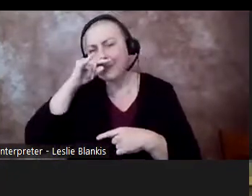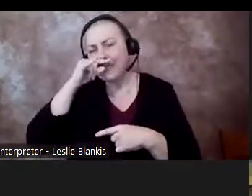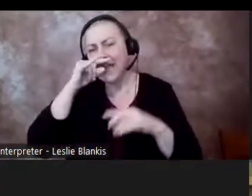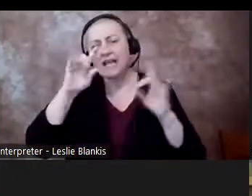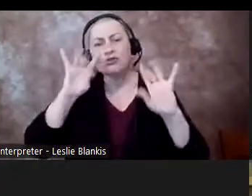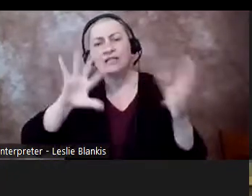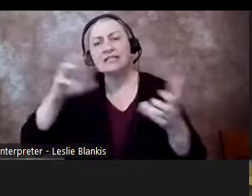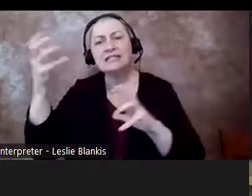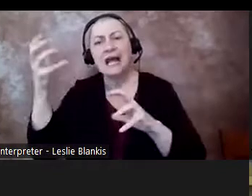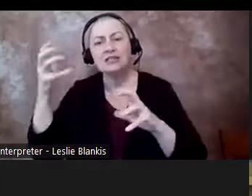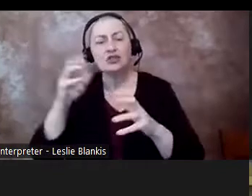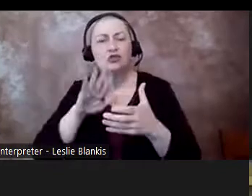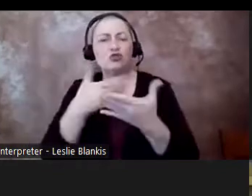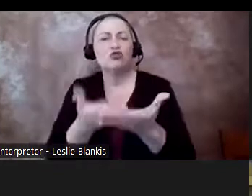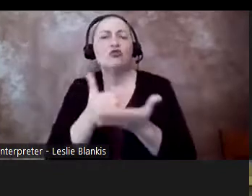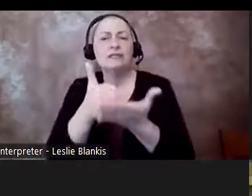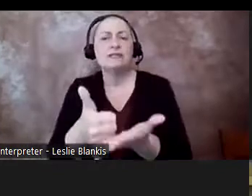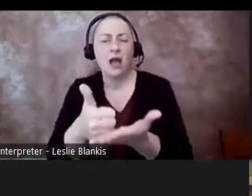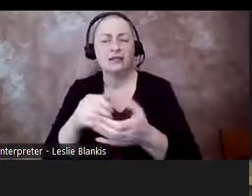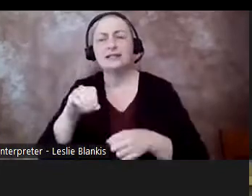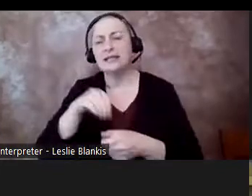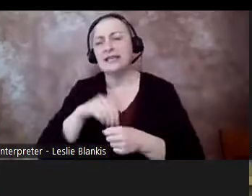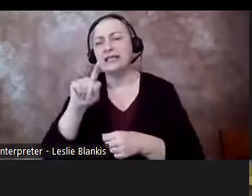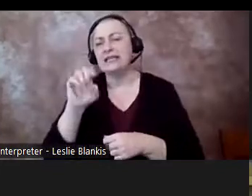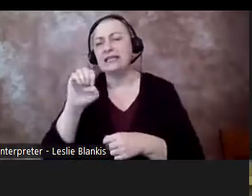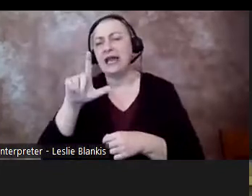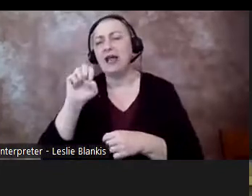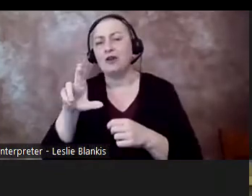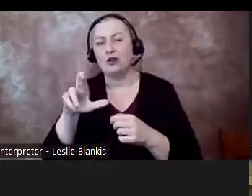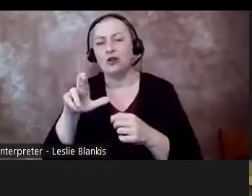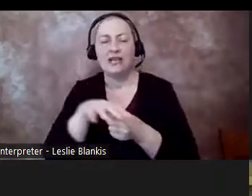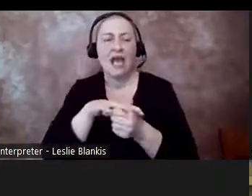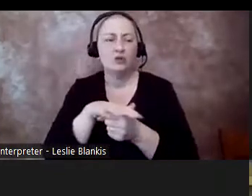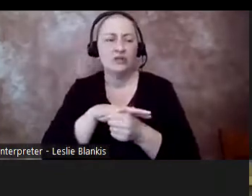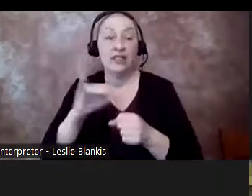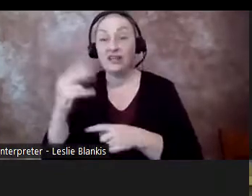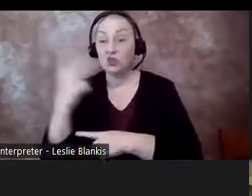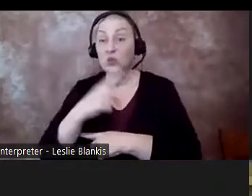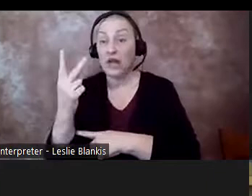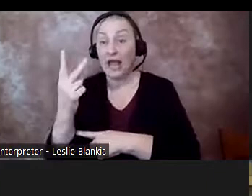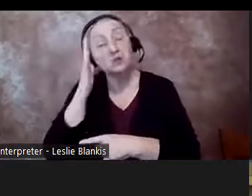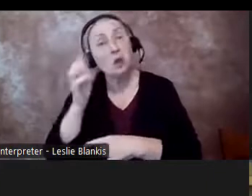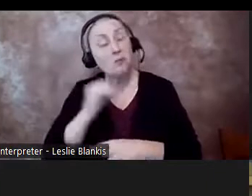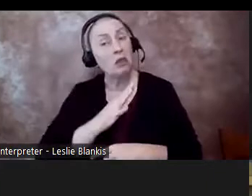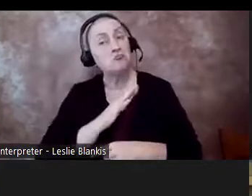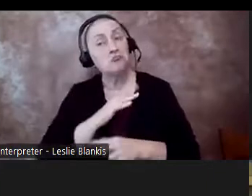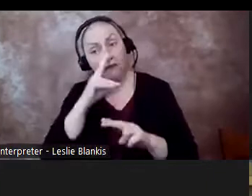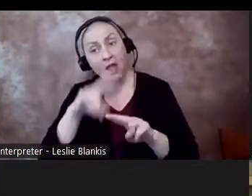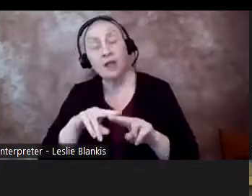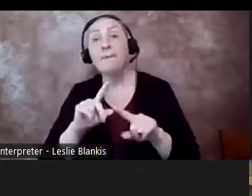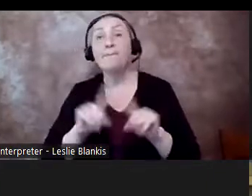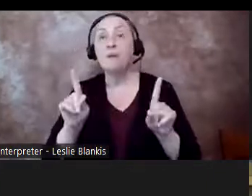disaster response up in Teller County that's going to be going on. That's 2 days. That's going to be fun. But other than that, right now it's